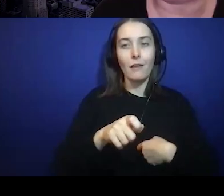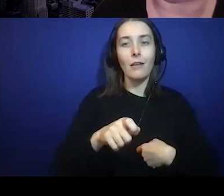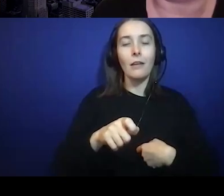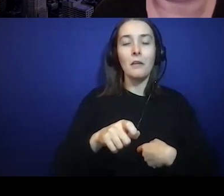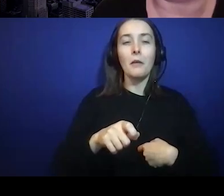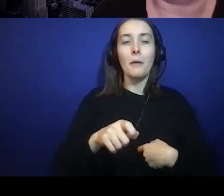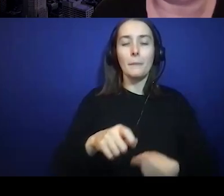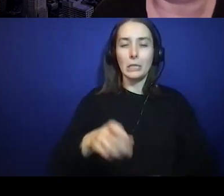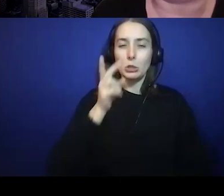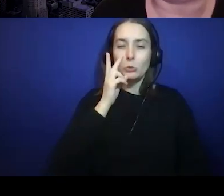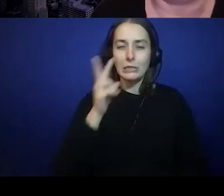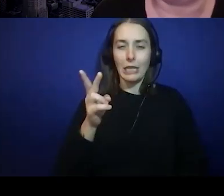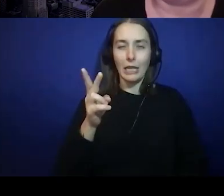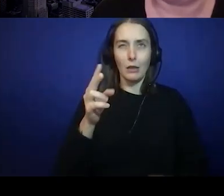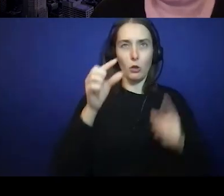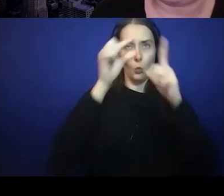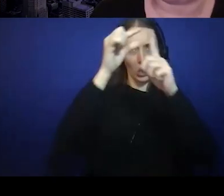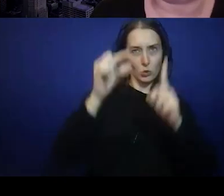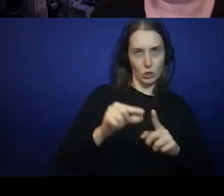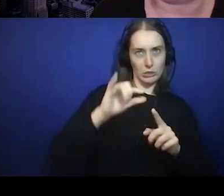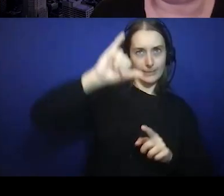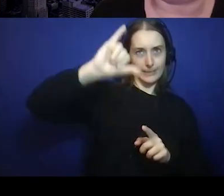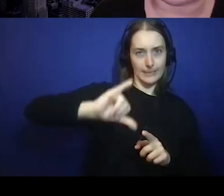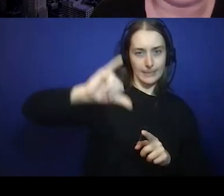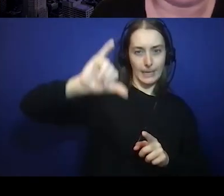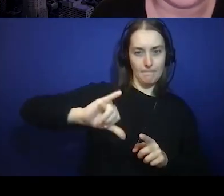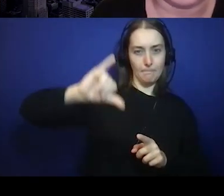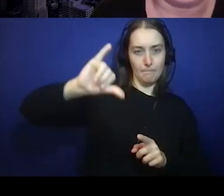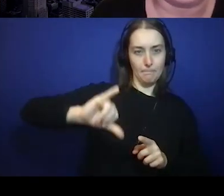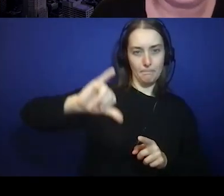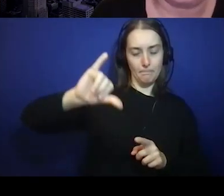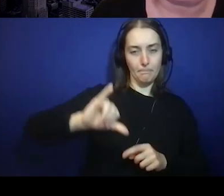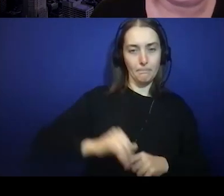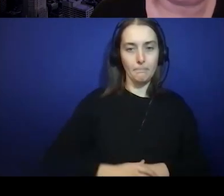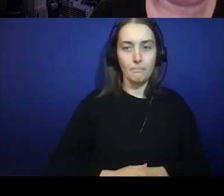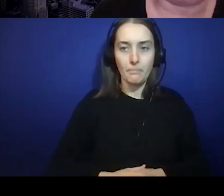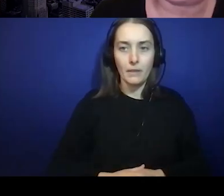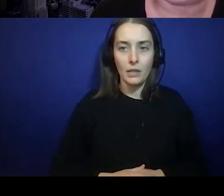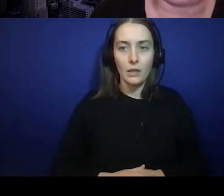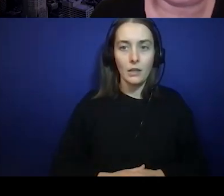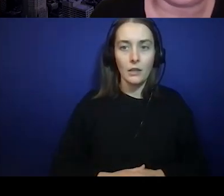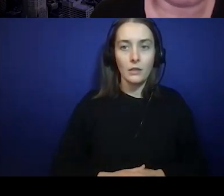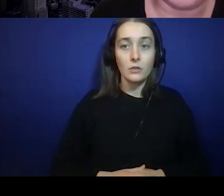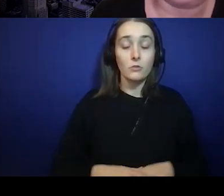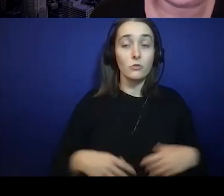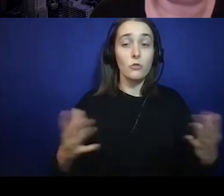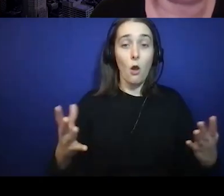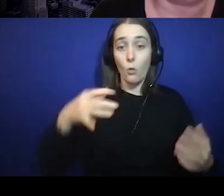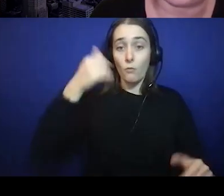really see the words from the original here in the paraphrase. So remember that when